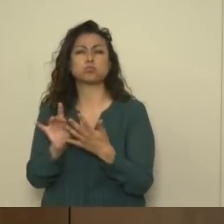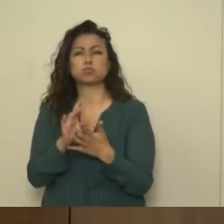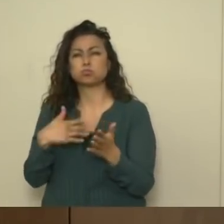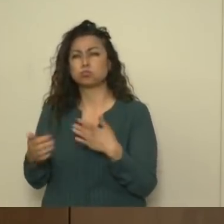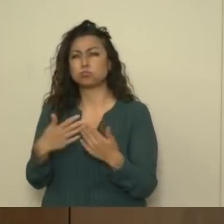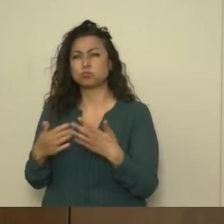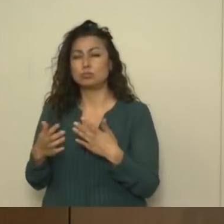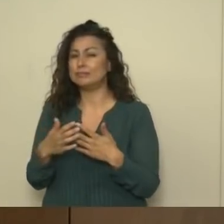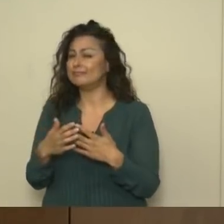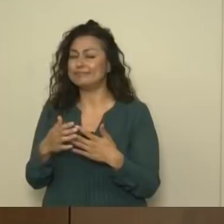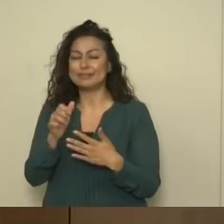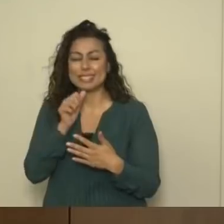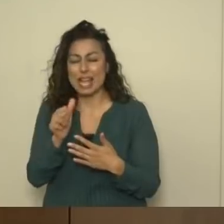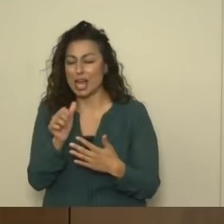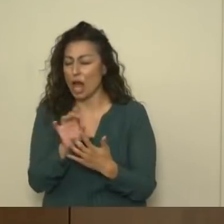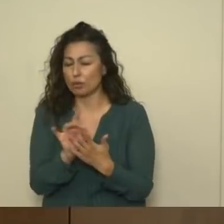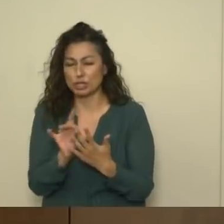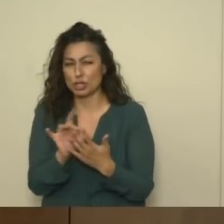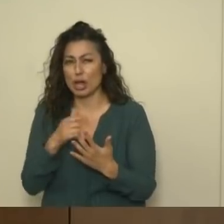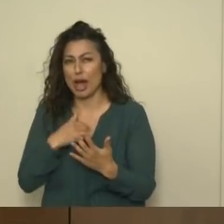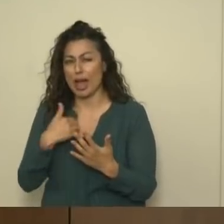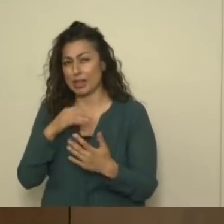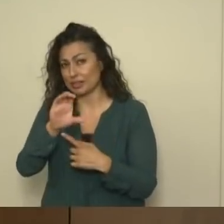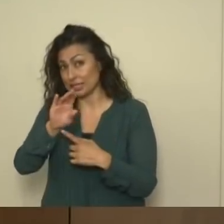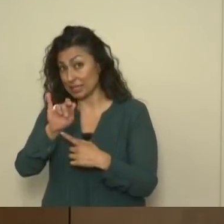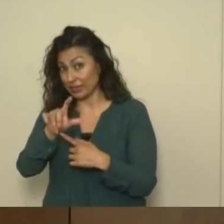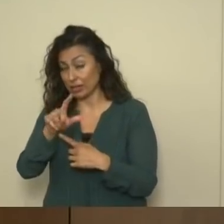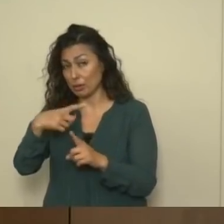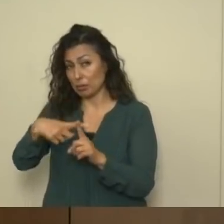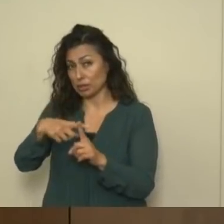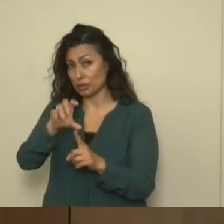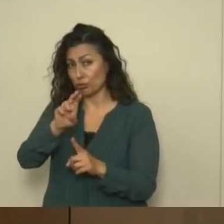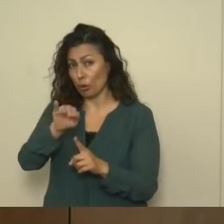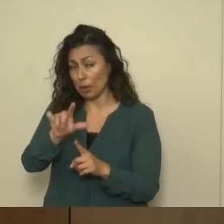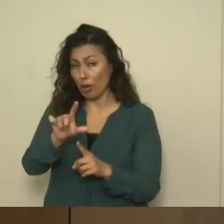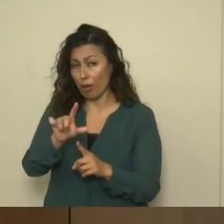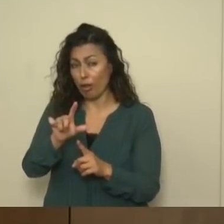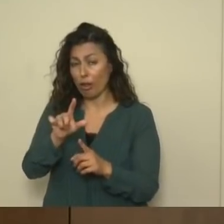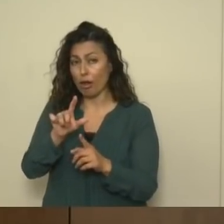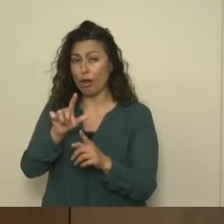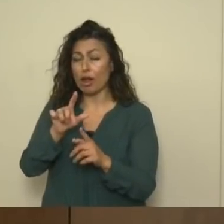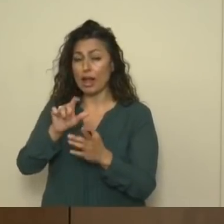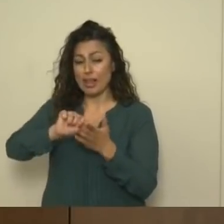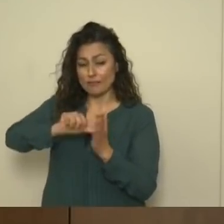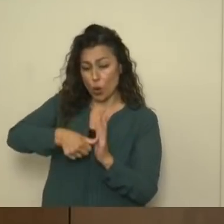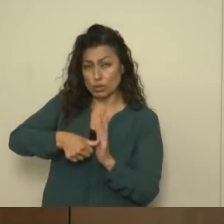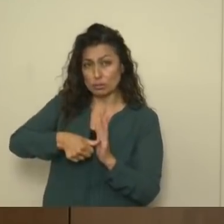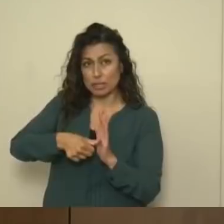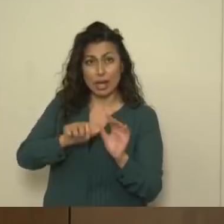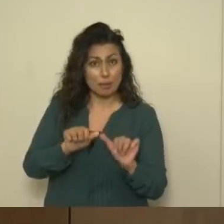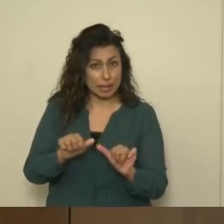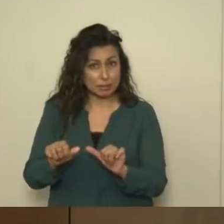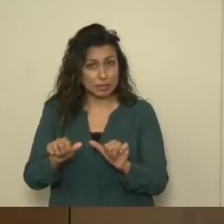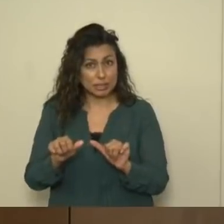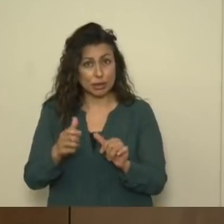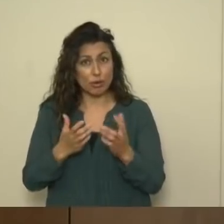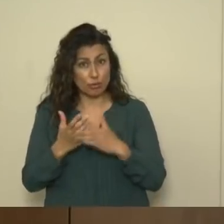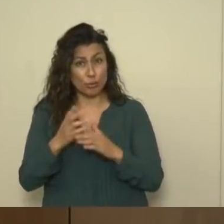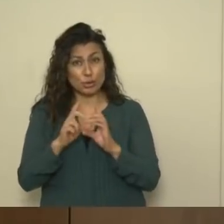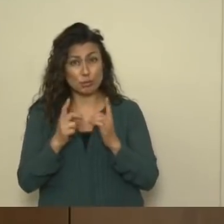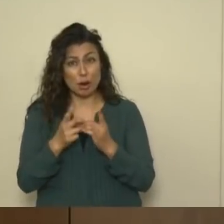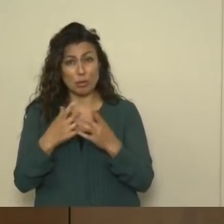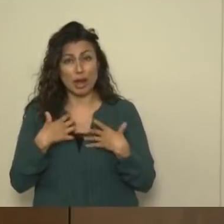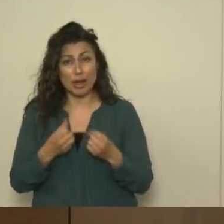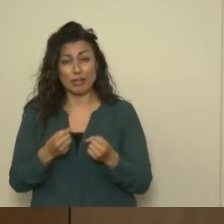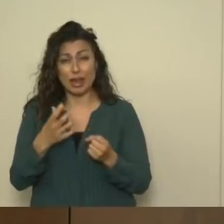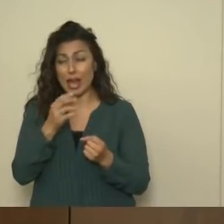not optional. I have both civil and criminal, enforcement abilities through the Department of Health